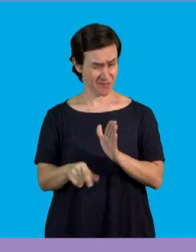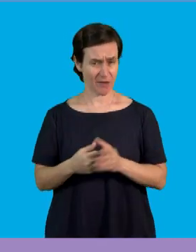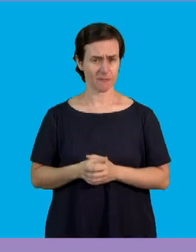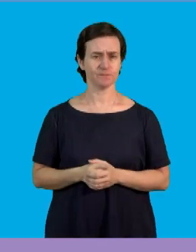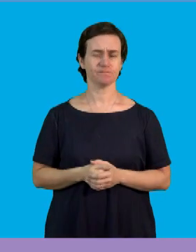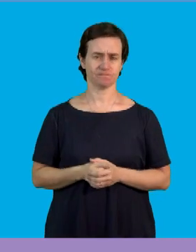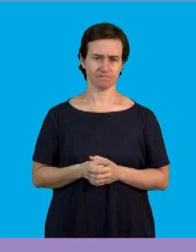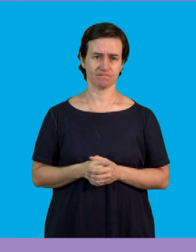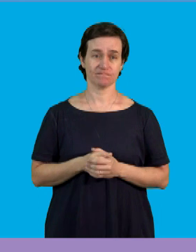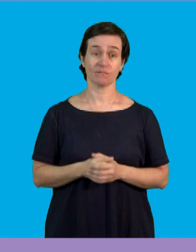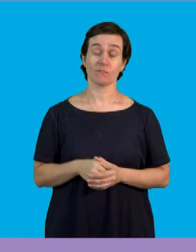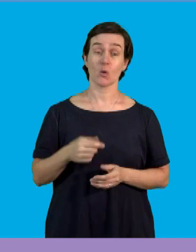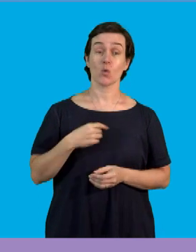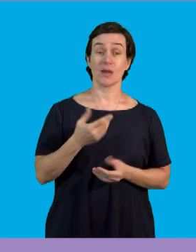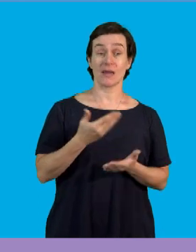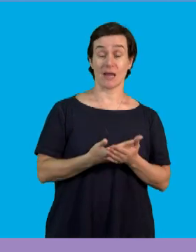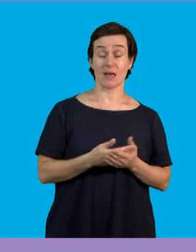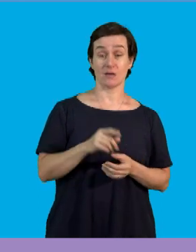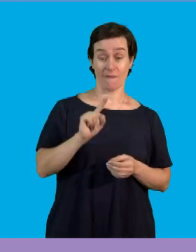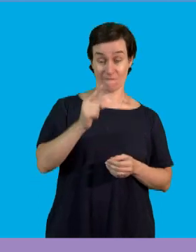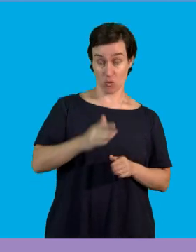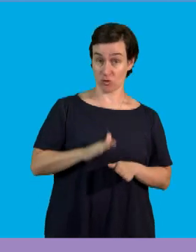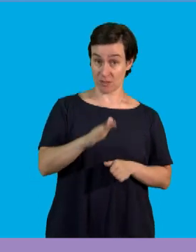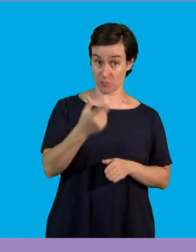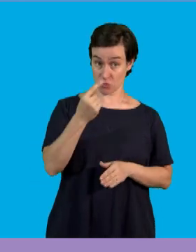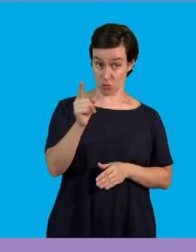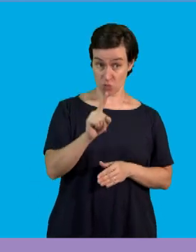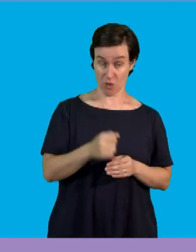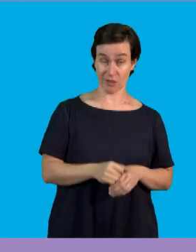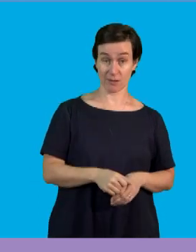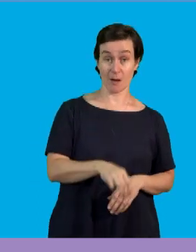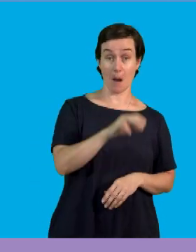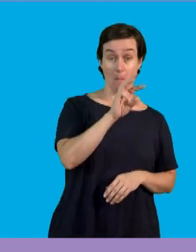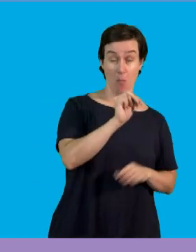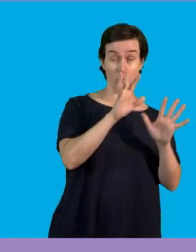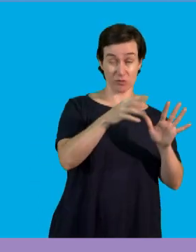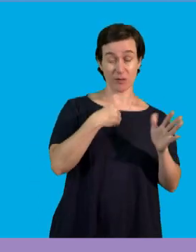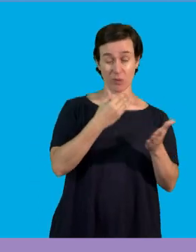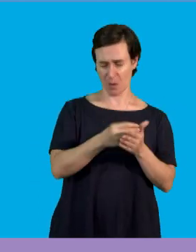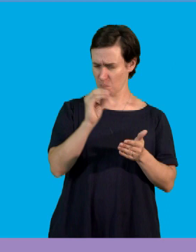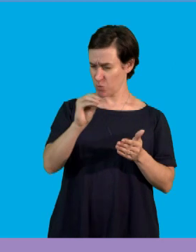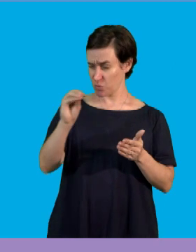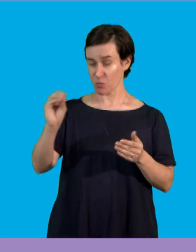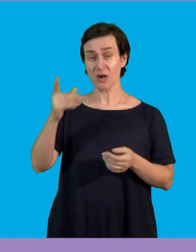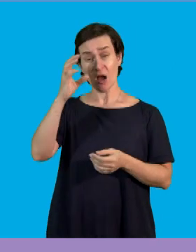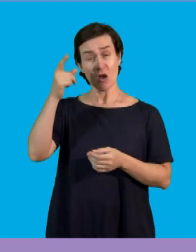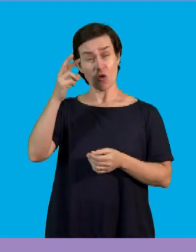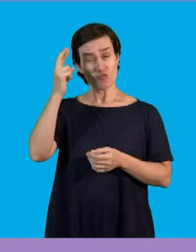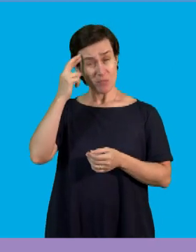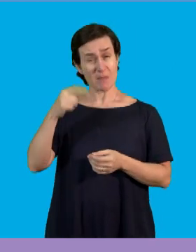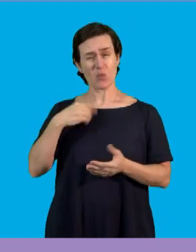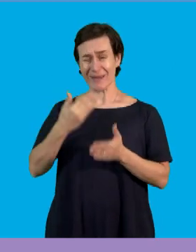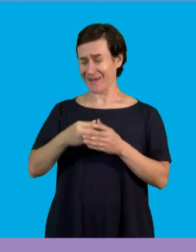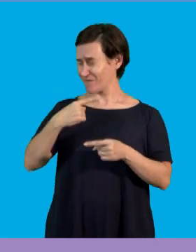we're going to list the first 12 multiples of 10 and 12. Remember, multiples go on to